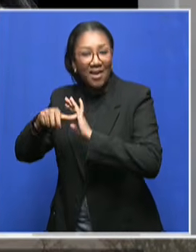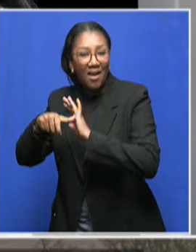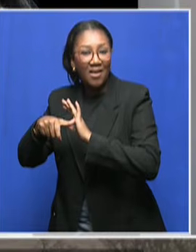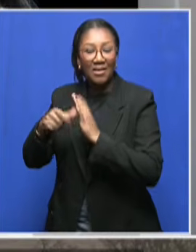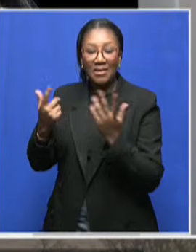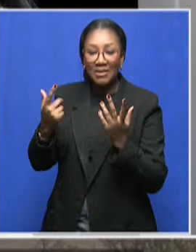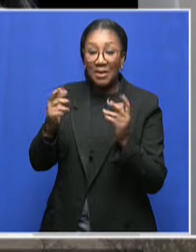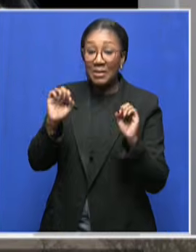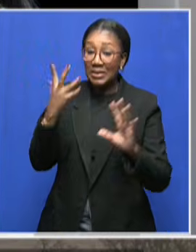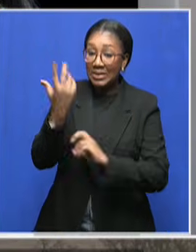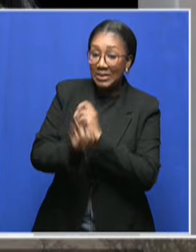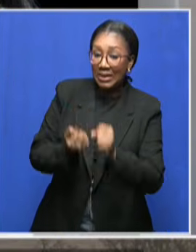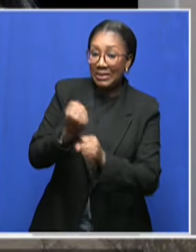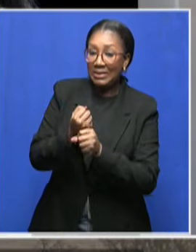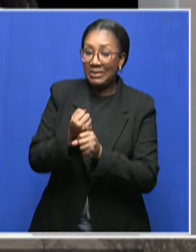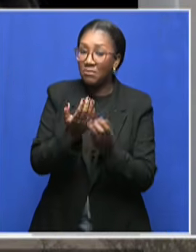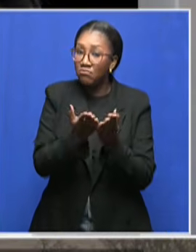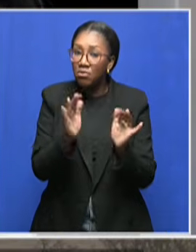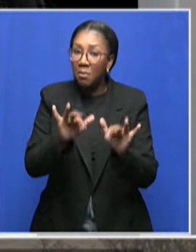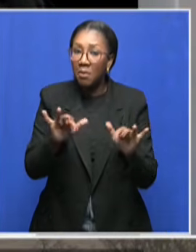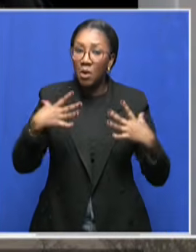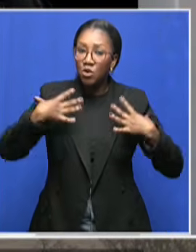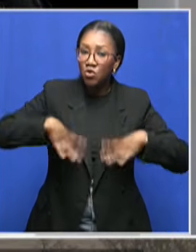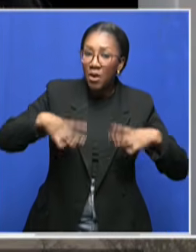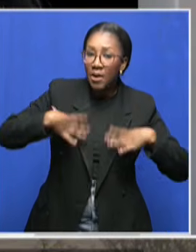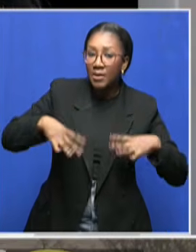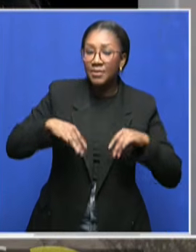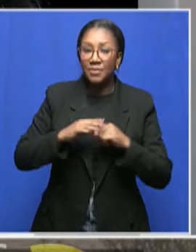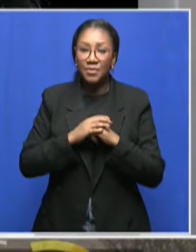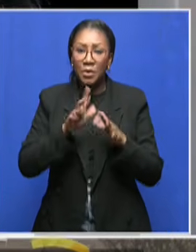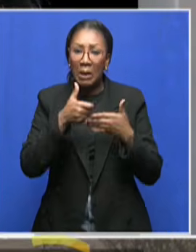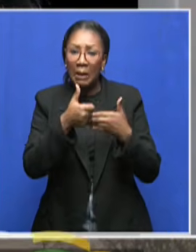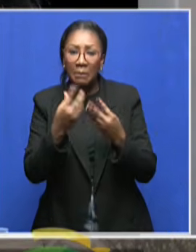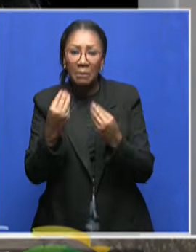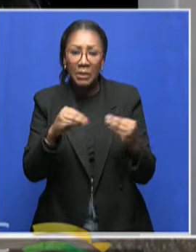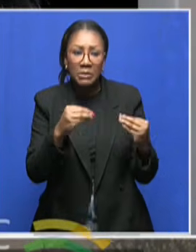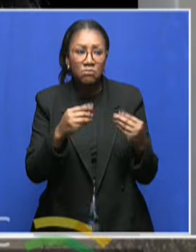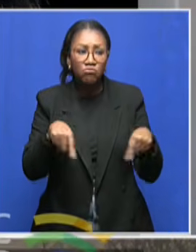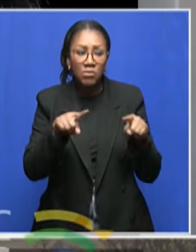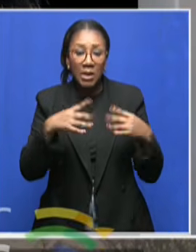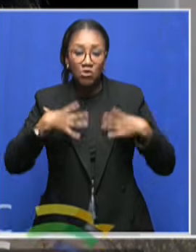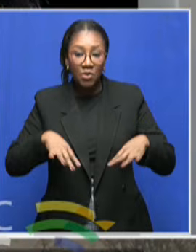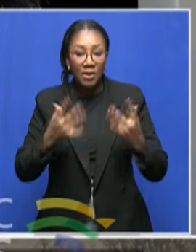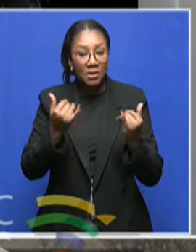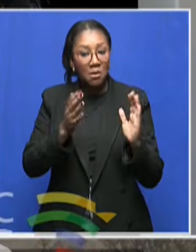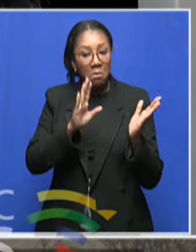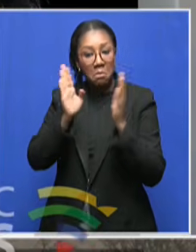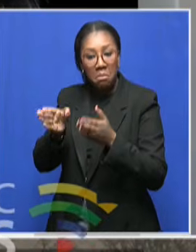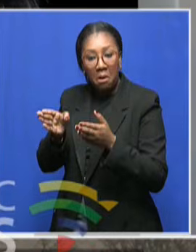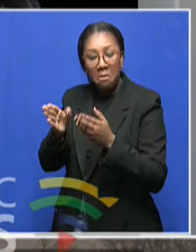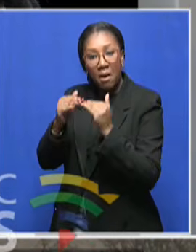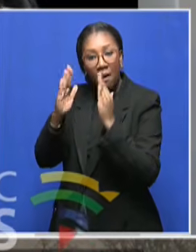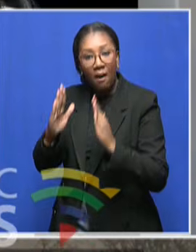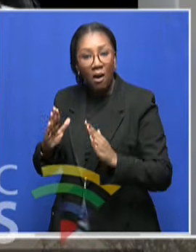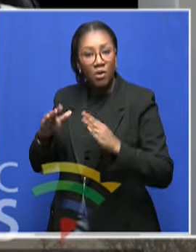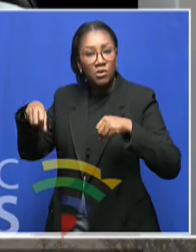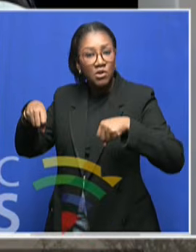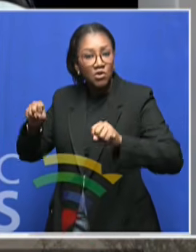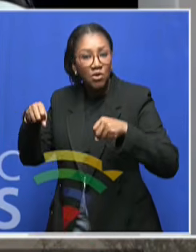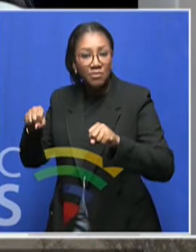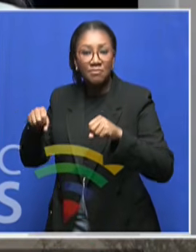over 10 years, you've dressed other people. We've seen you express yourself as well. And now you're Decorex for this next chapter. So it's the